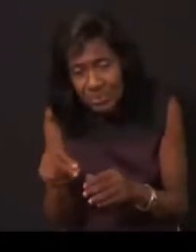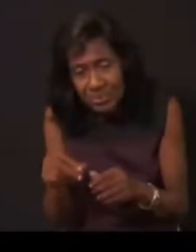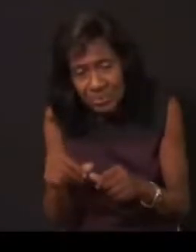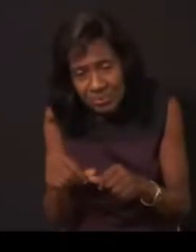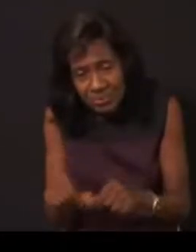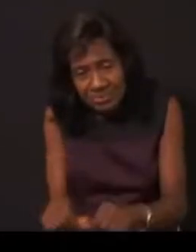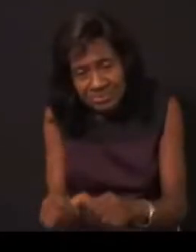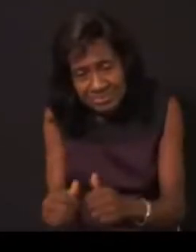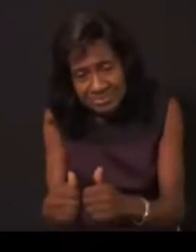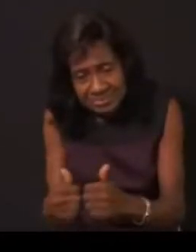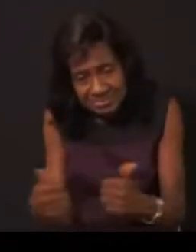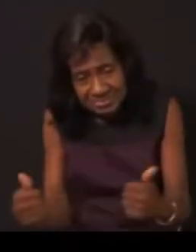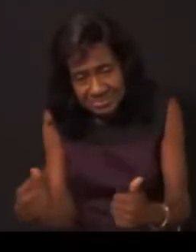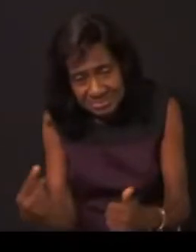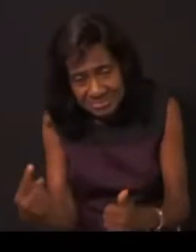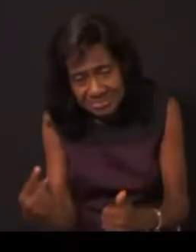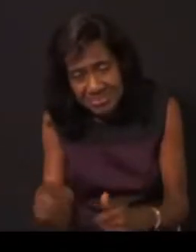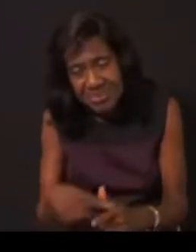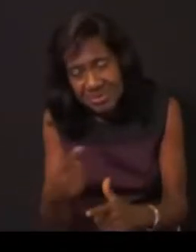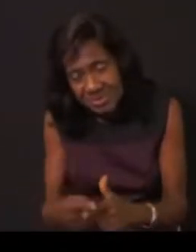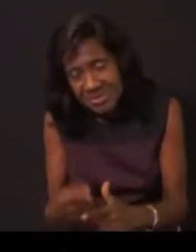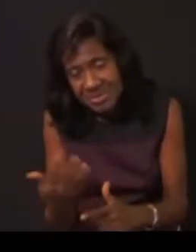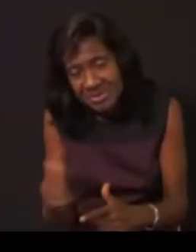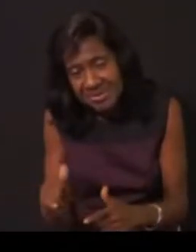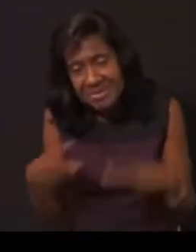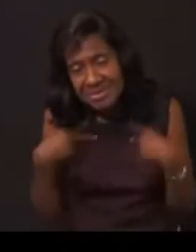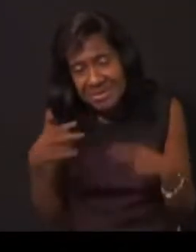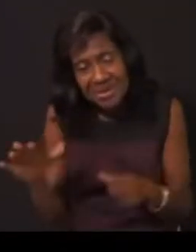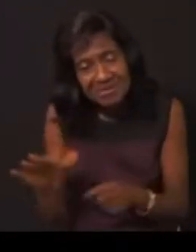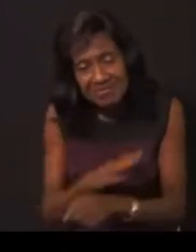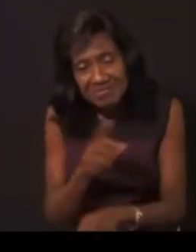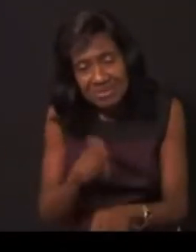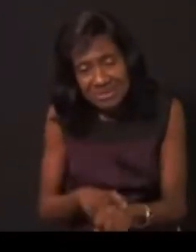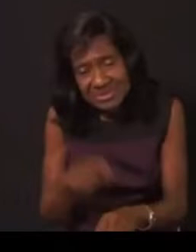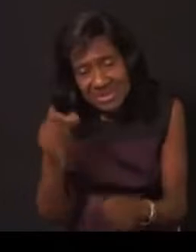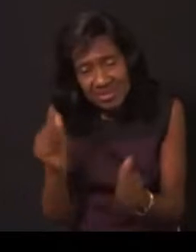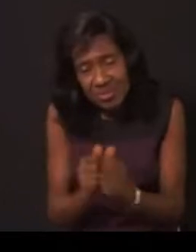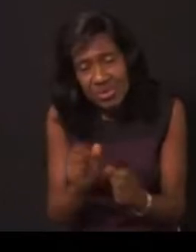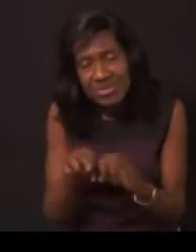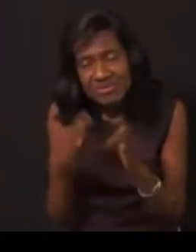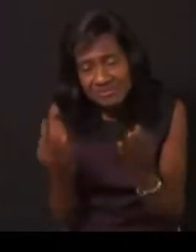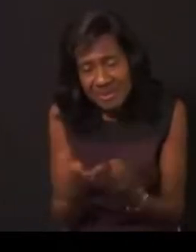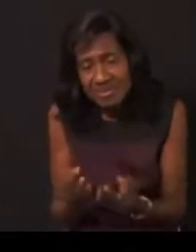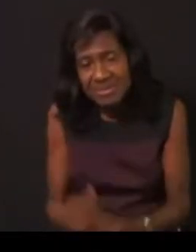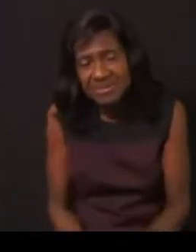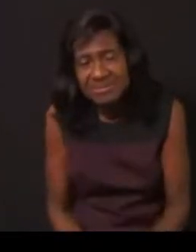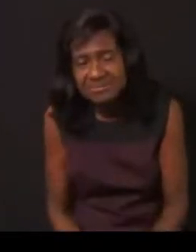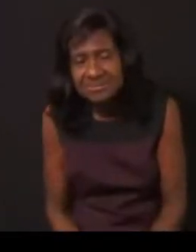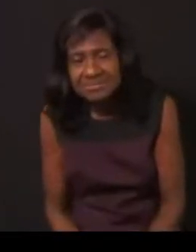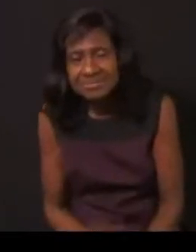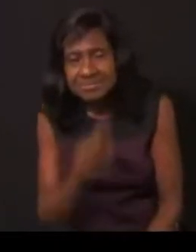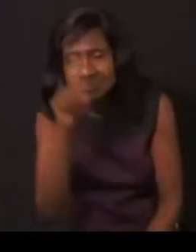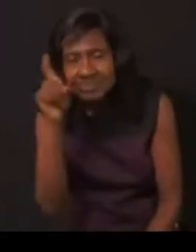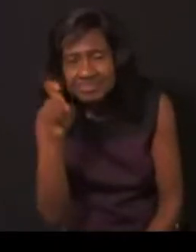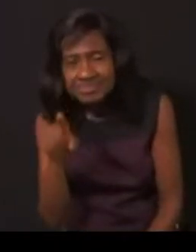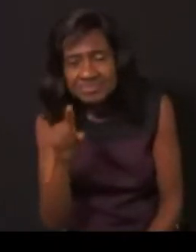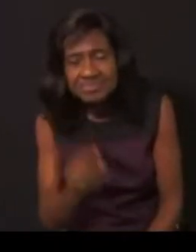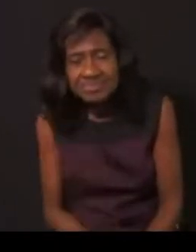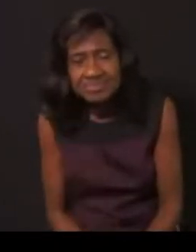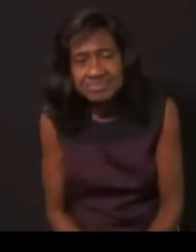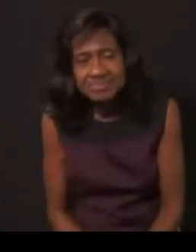about verifying electronically. All right. Now I know my time is swiftly going.